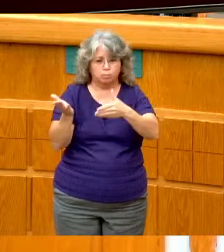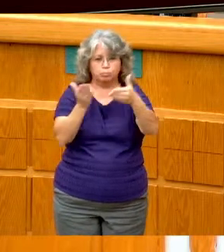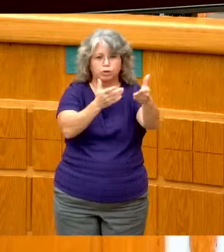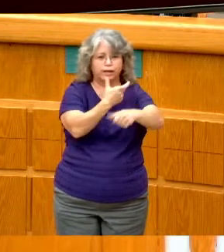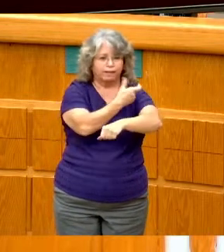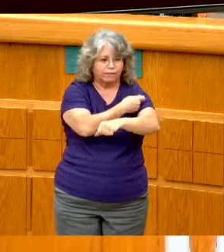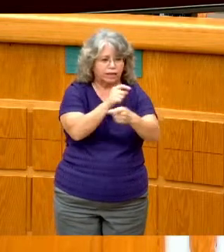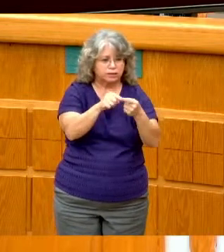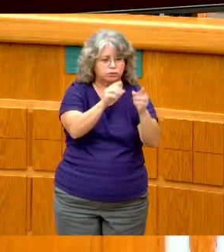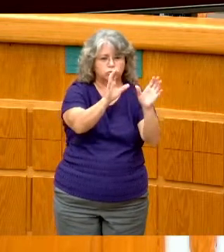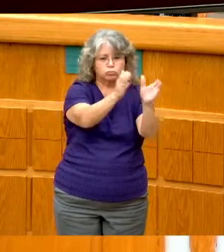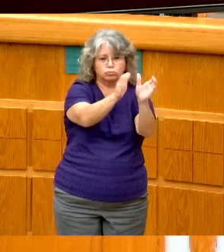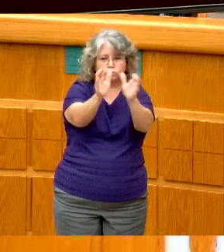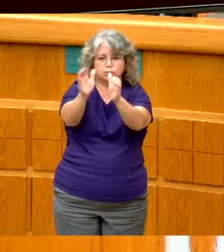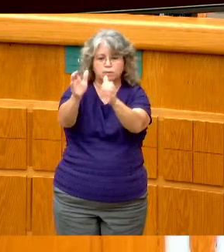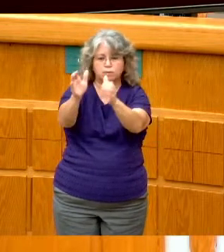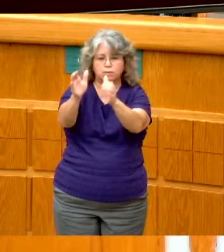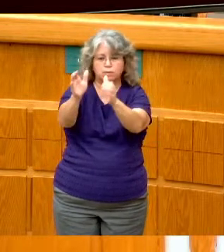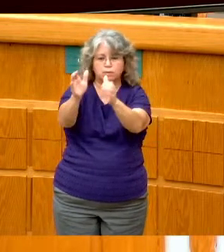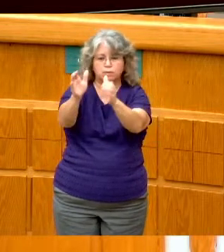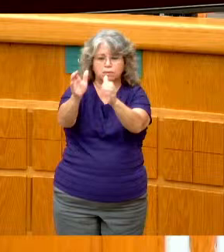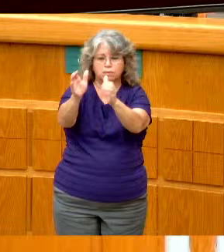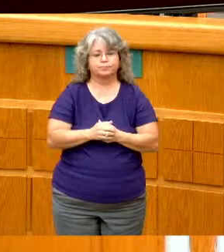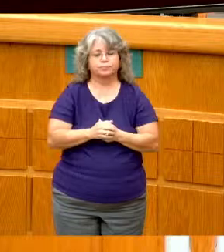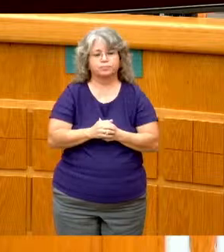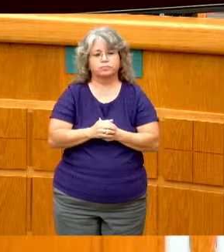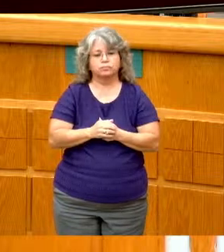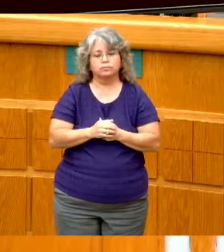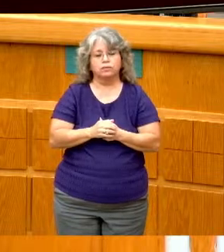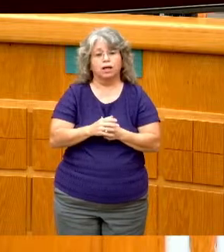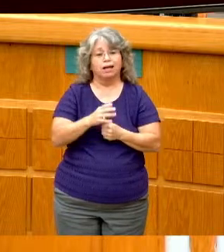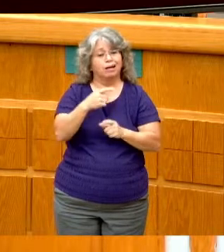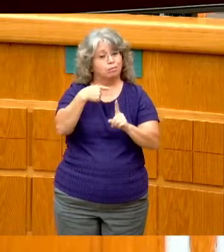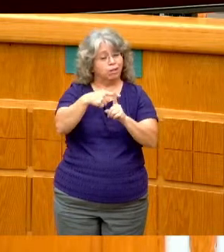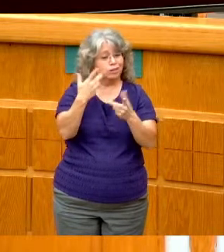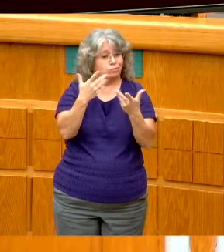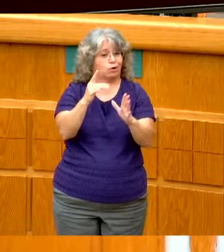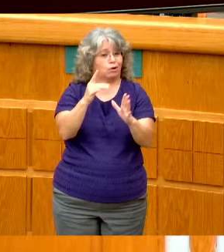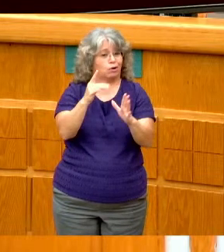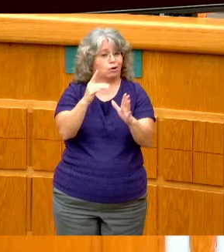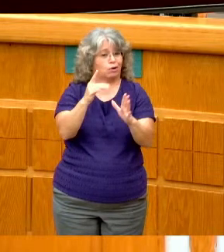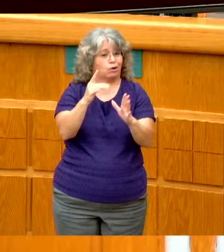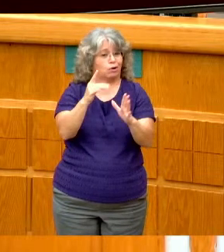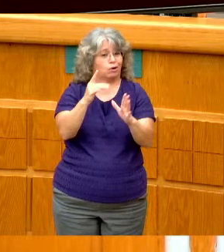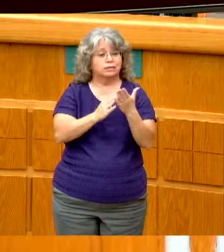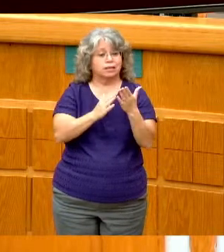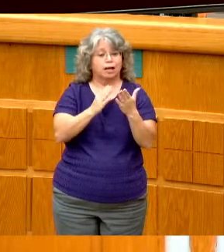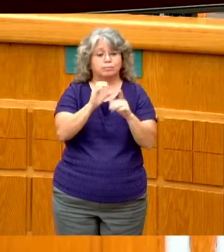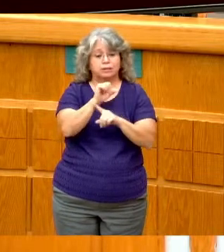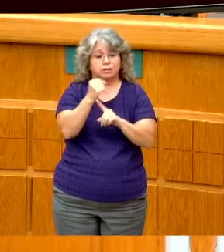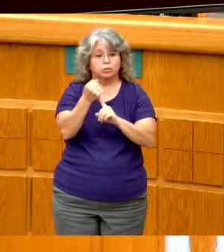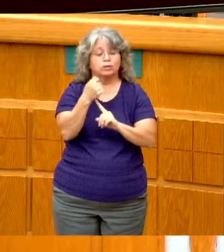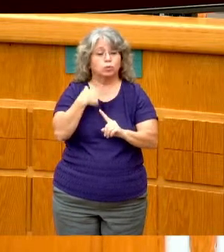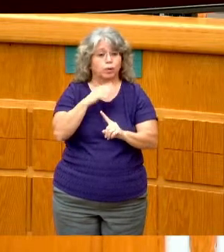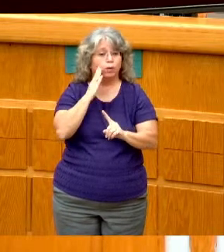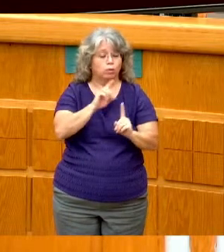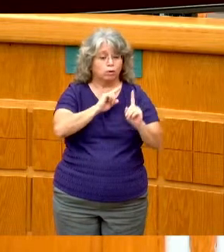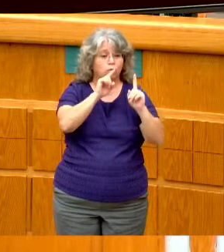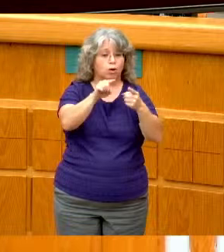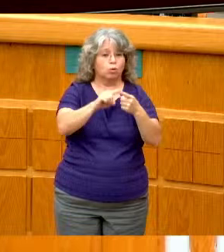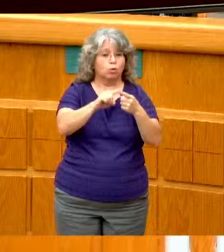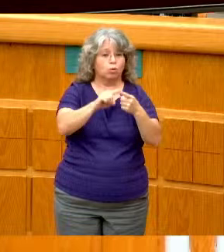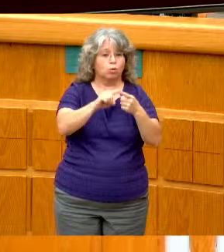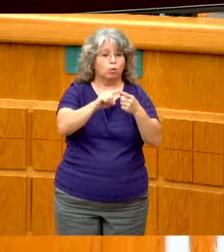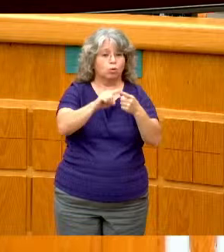many cases, as you already heard, going directly into homes where there's no transportation or there's a disability. So all